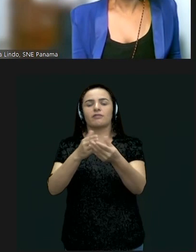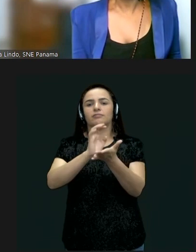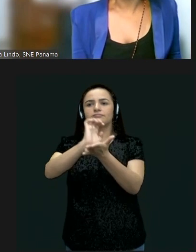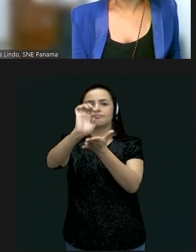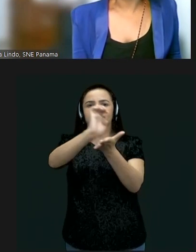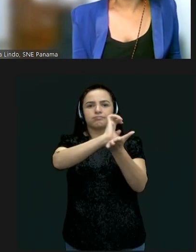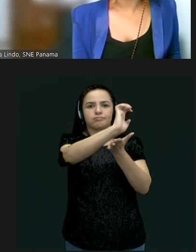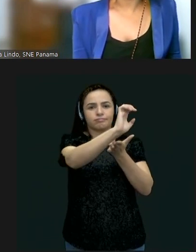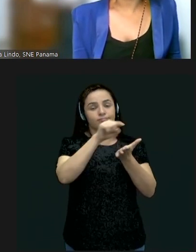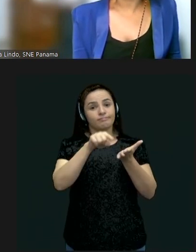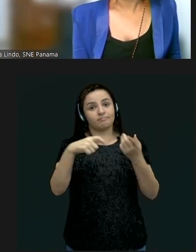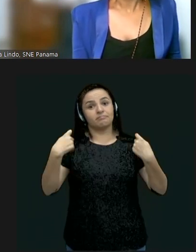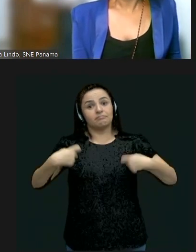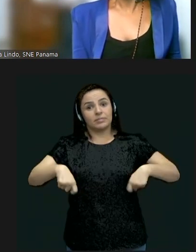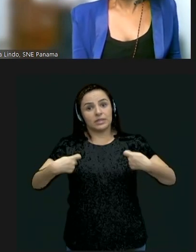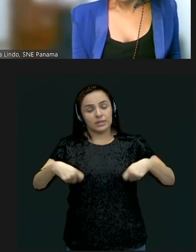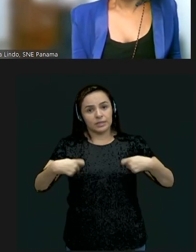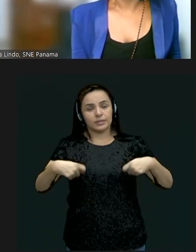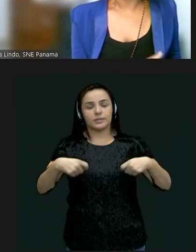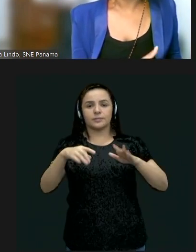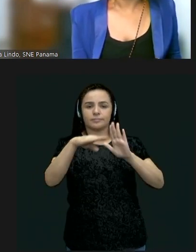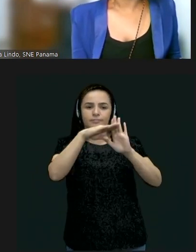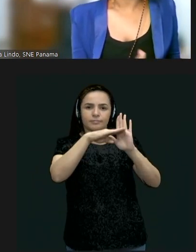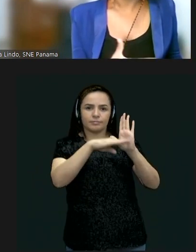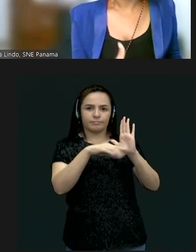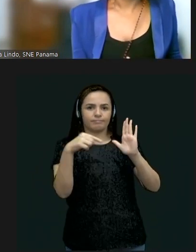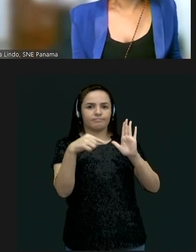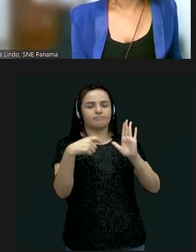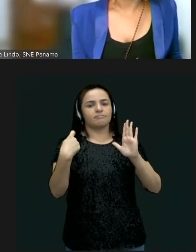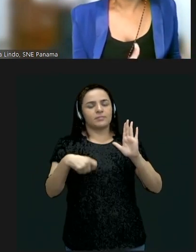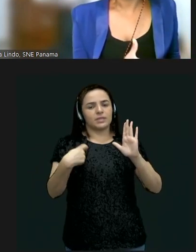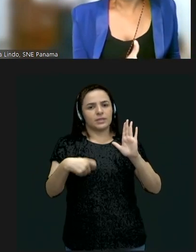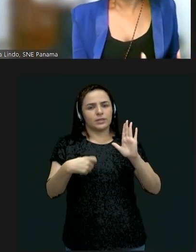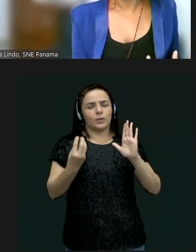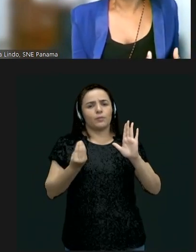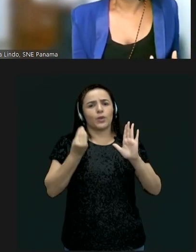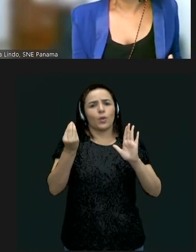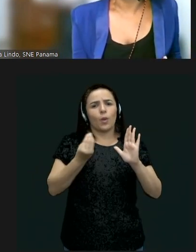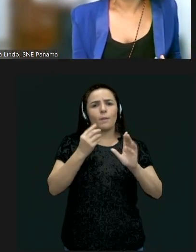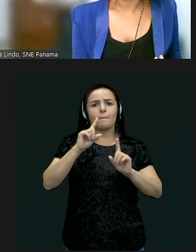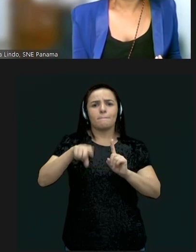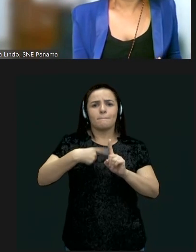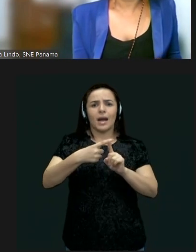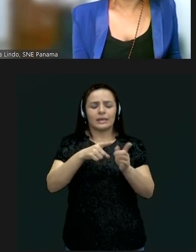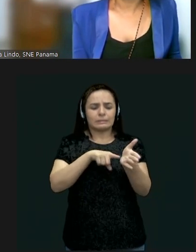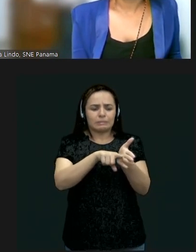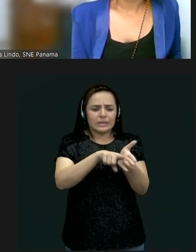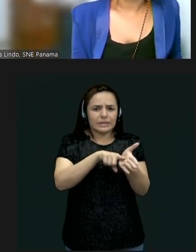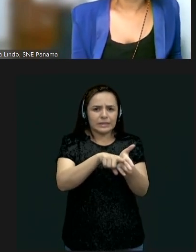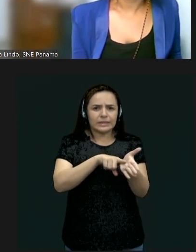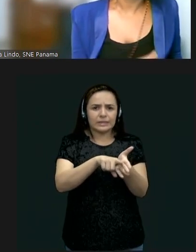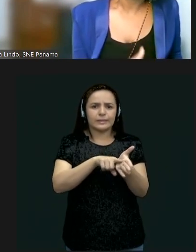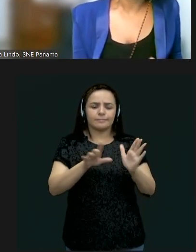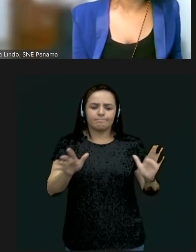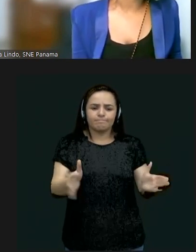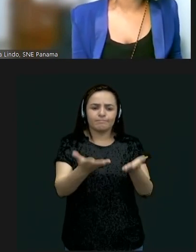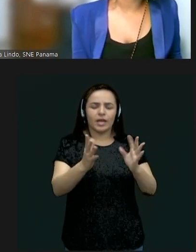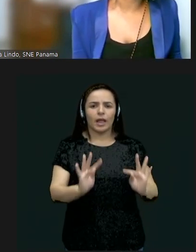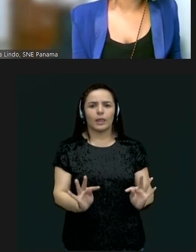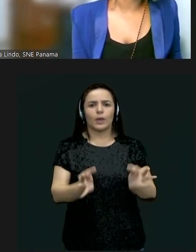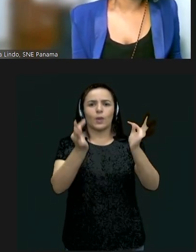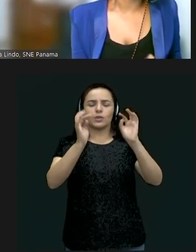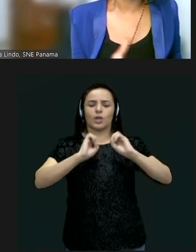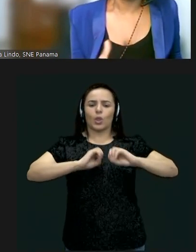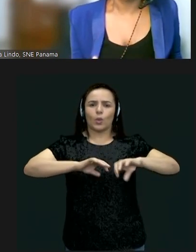including in the agenda how we are going to foment research, education, and technology development